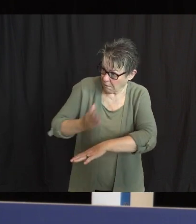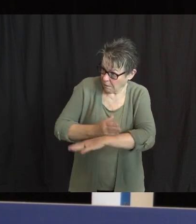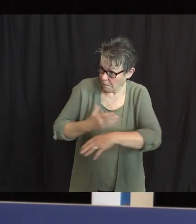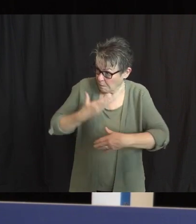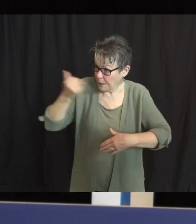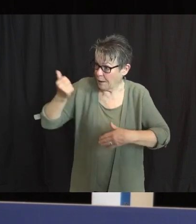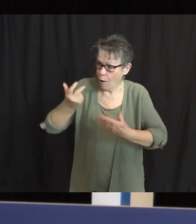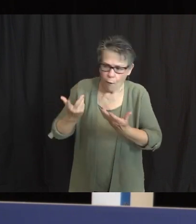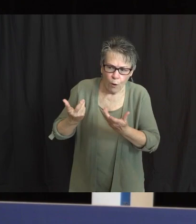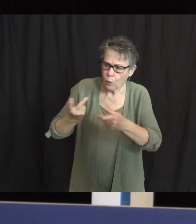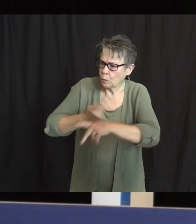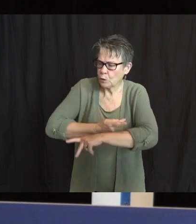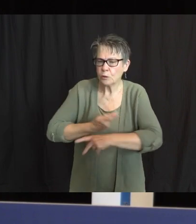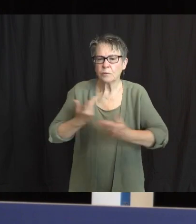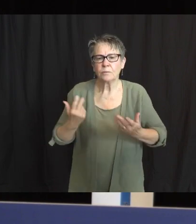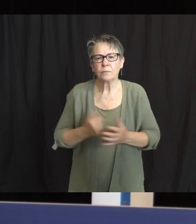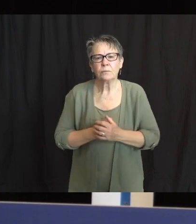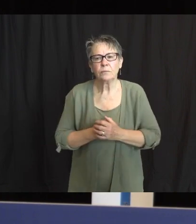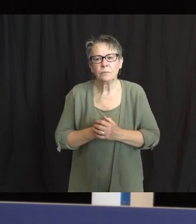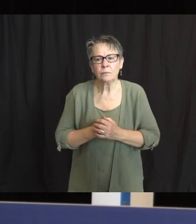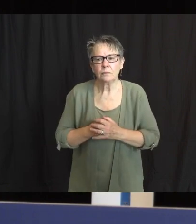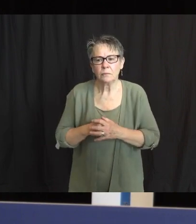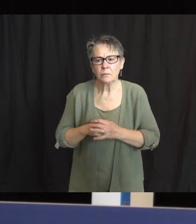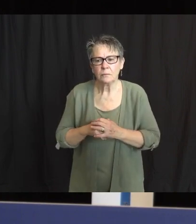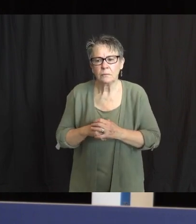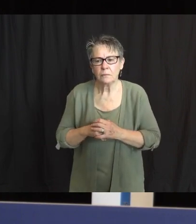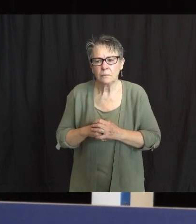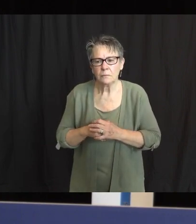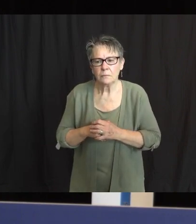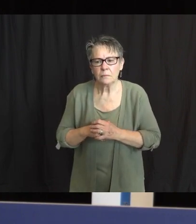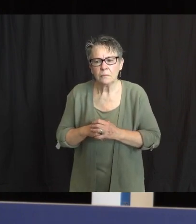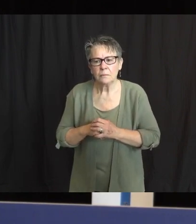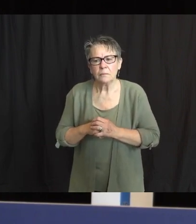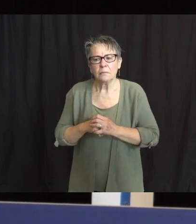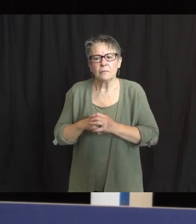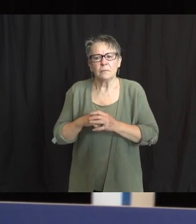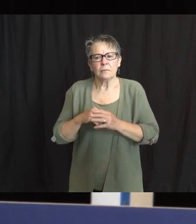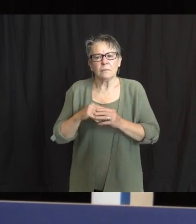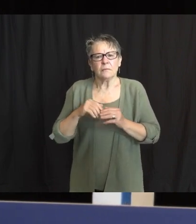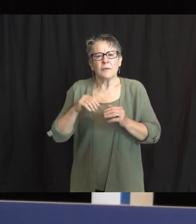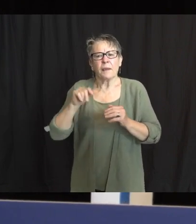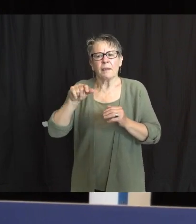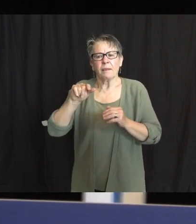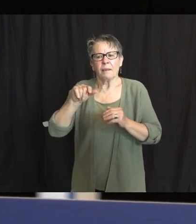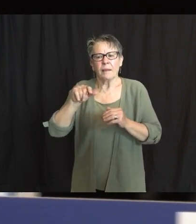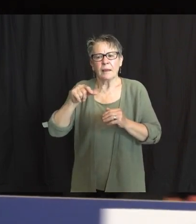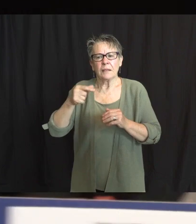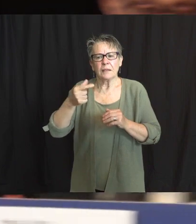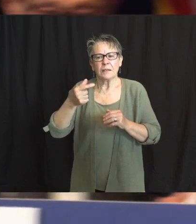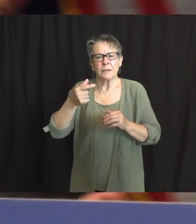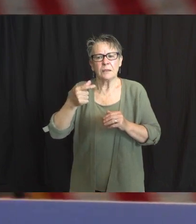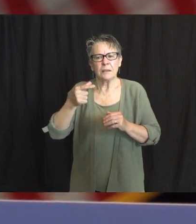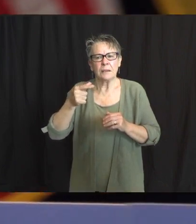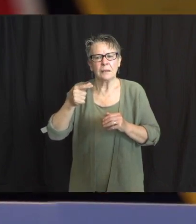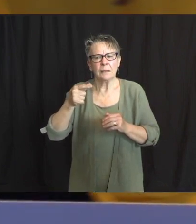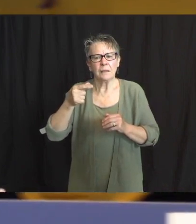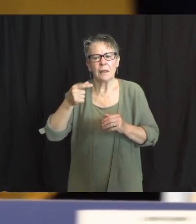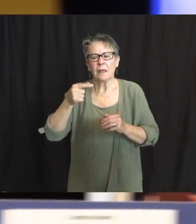to the U.S. government for the equitable and timely allocation to New Jersey. Thank you. Eddie, thank you. A big